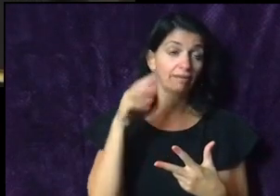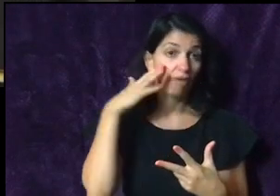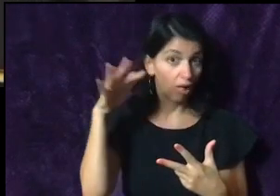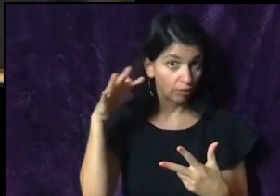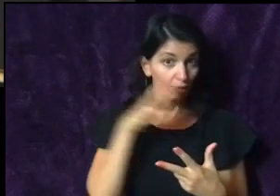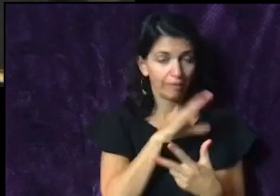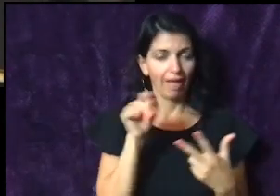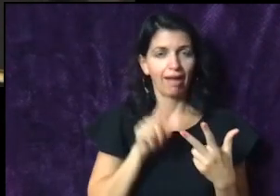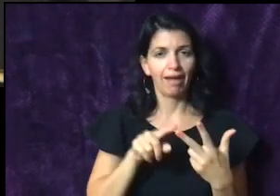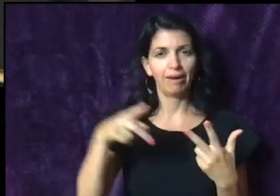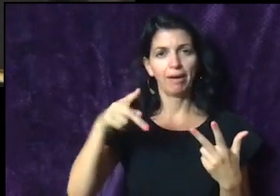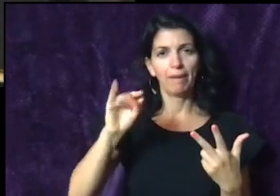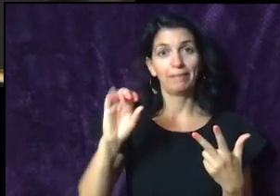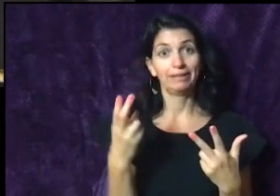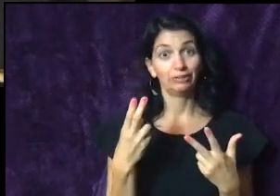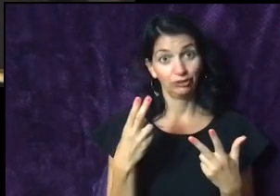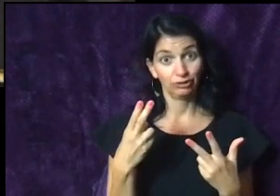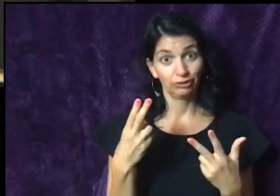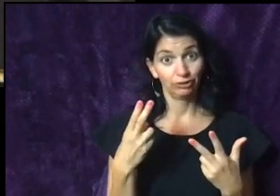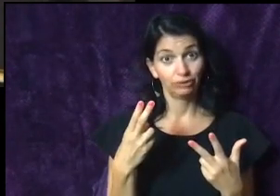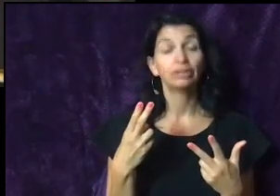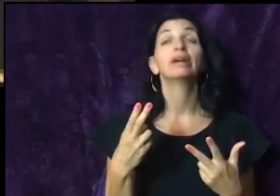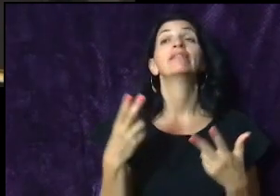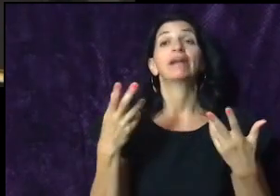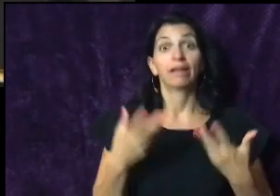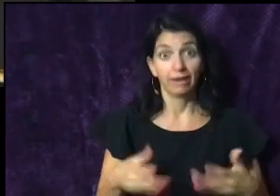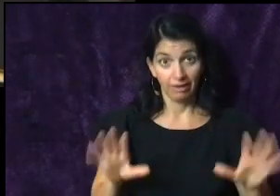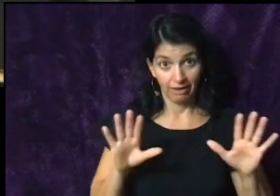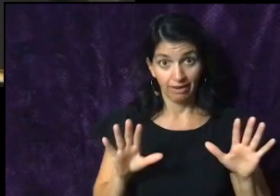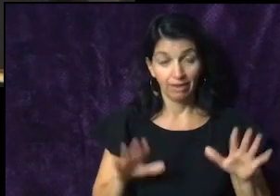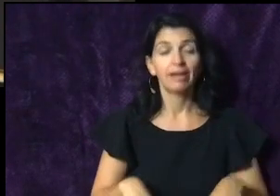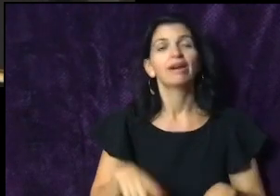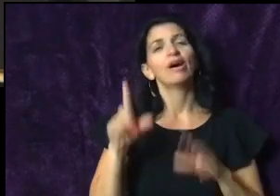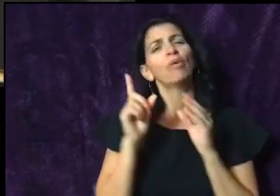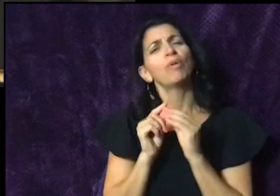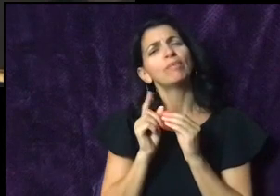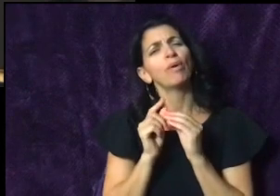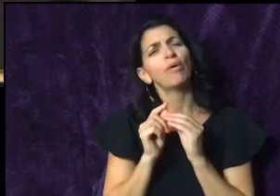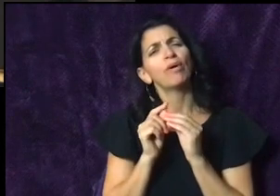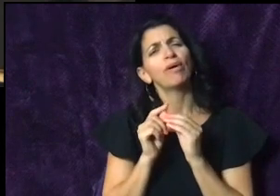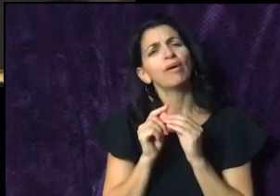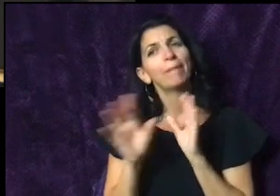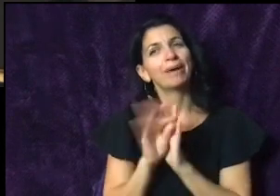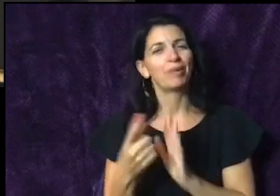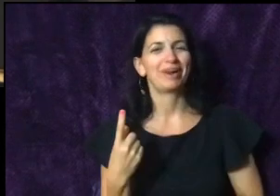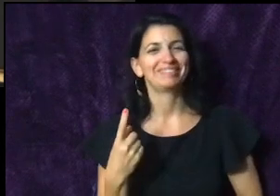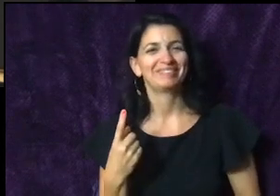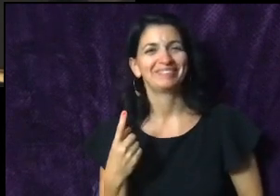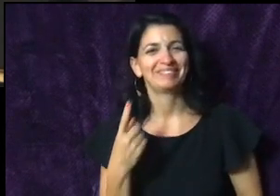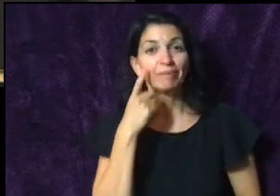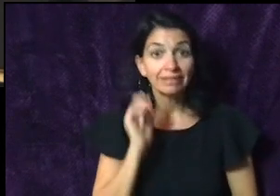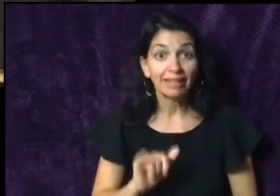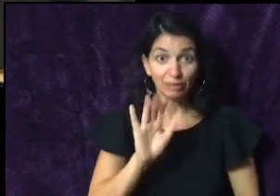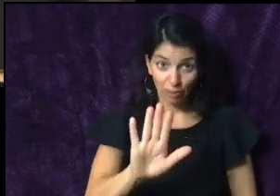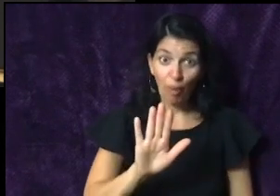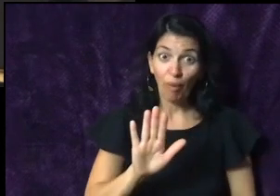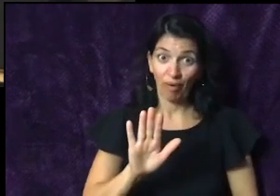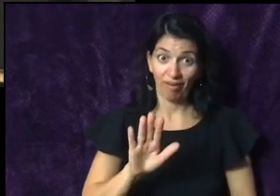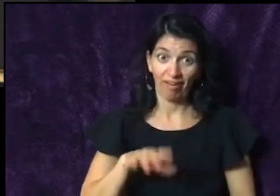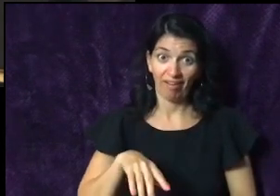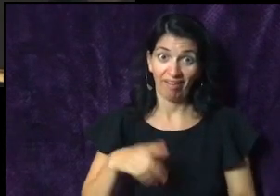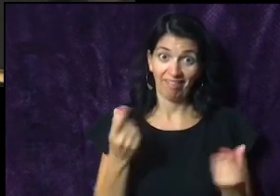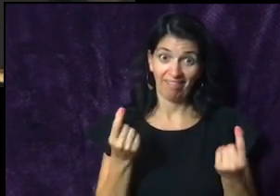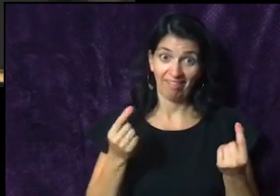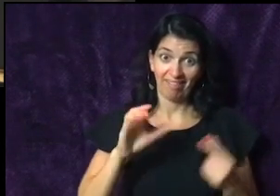pitch. And then afterward, maybe we'll do one more, just making one choice, because that's gonna be your activity, is to